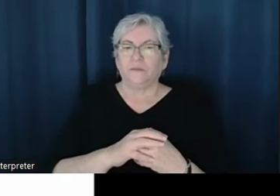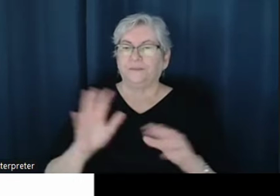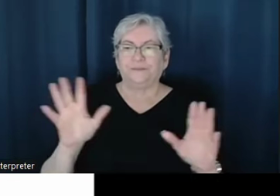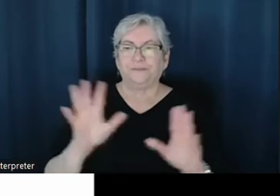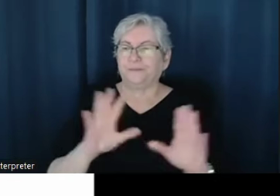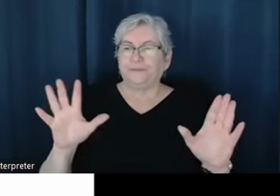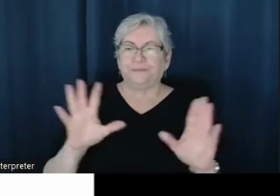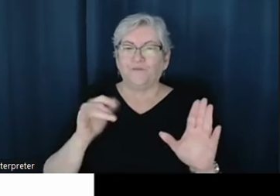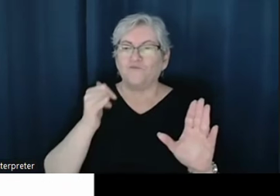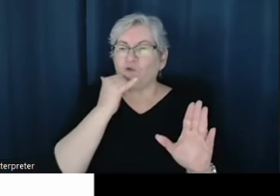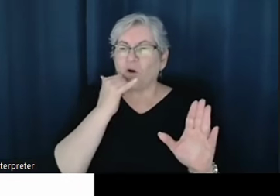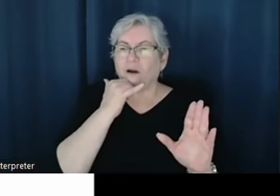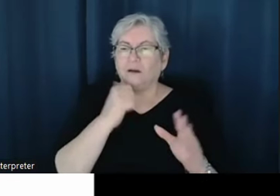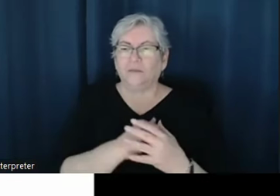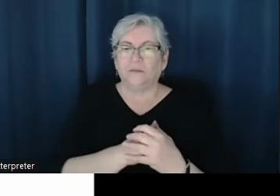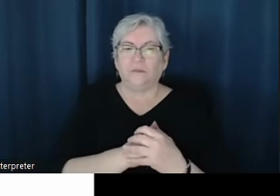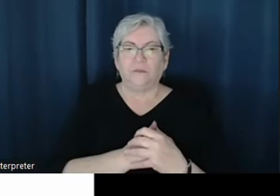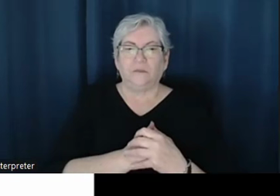far.